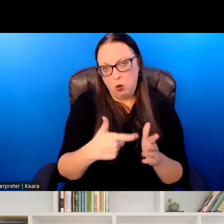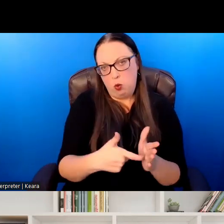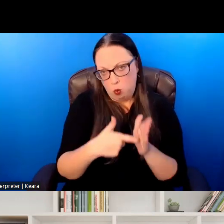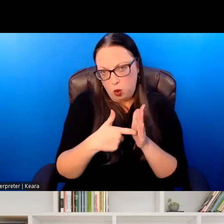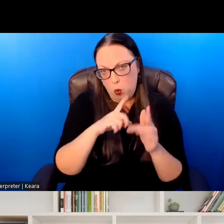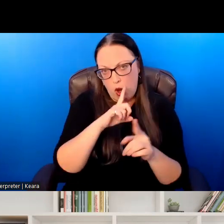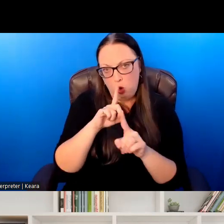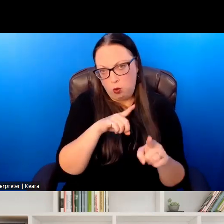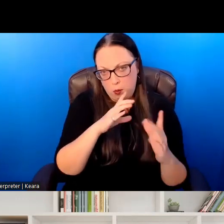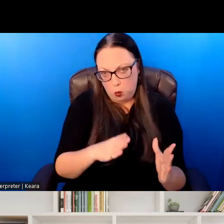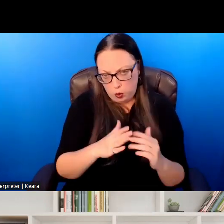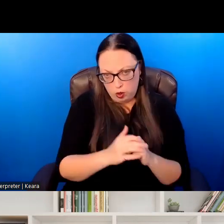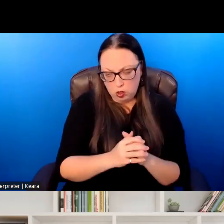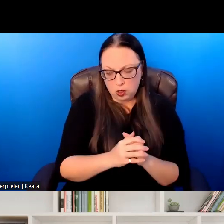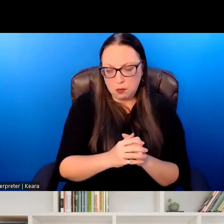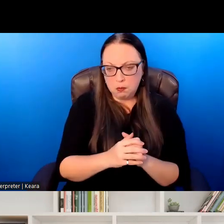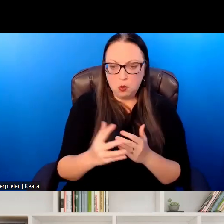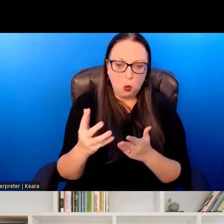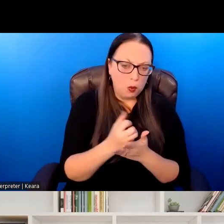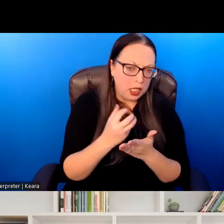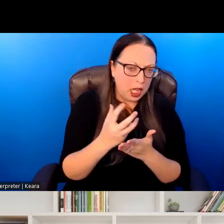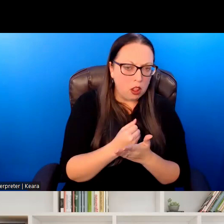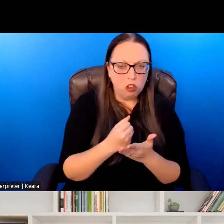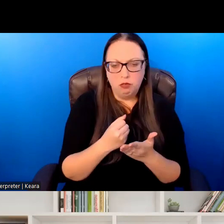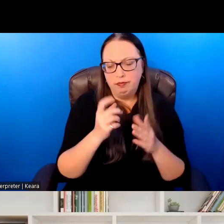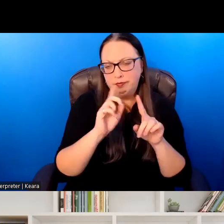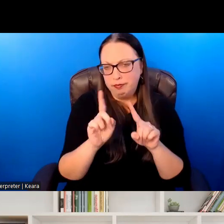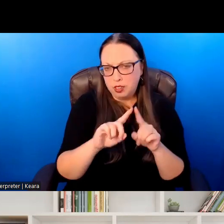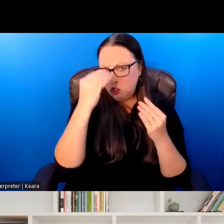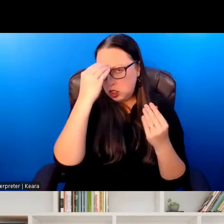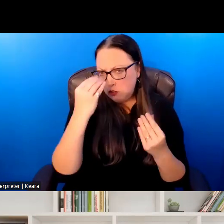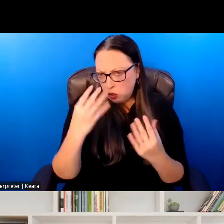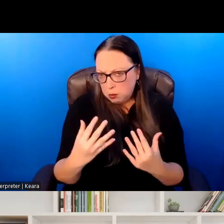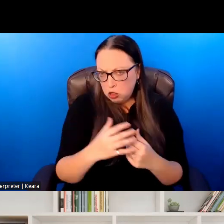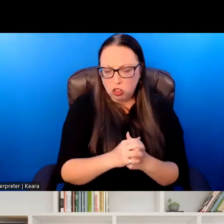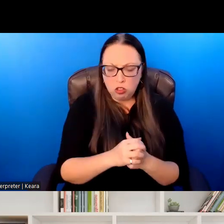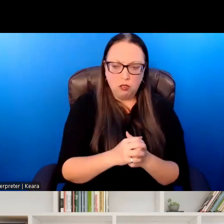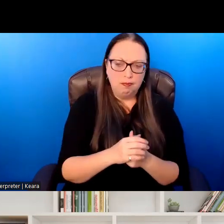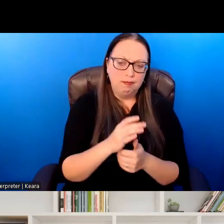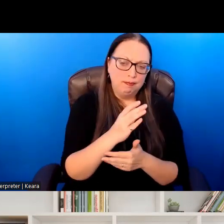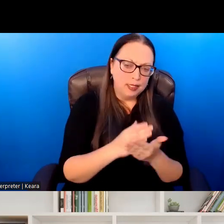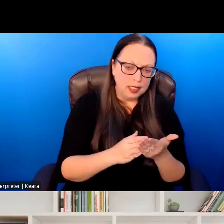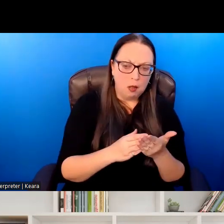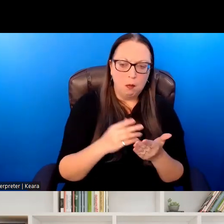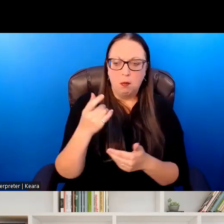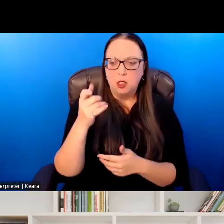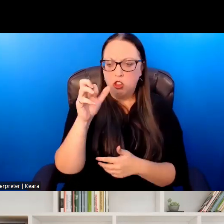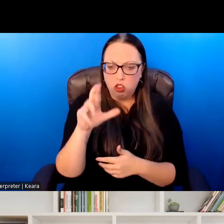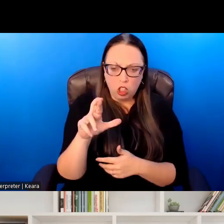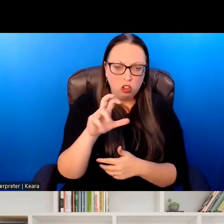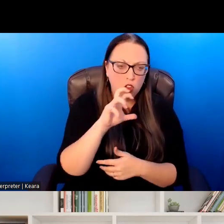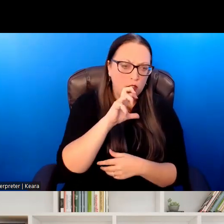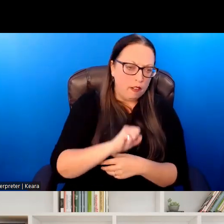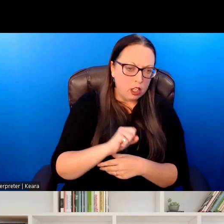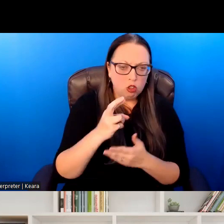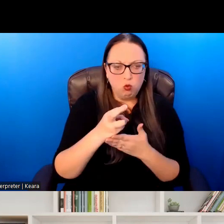reporters. We gather a whole bunch of different kind of data. Some of them are gender, age, what